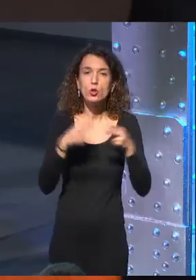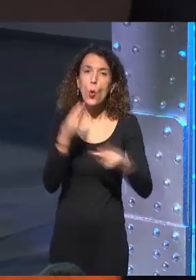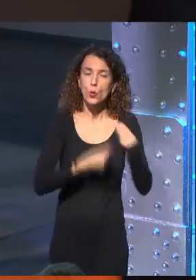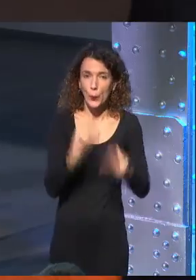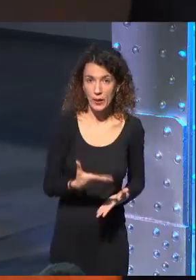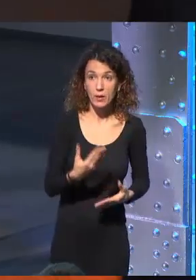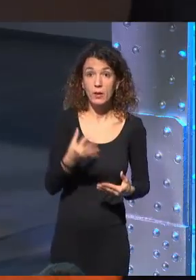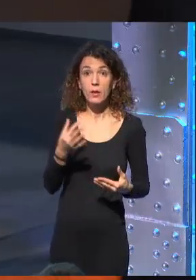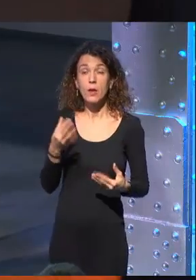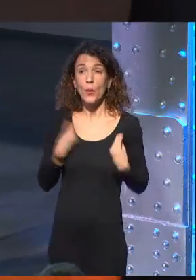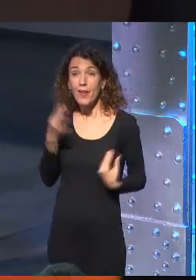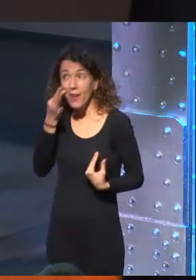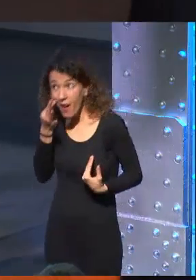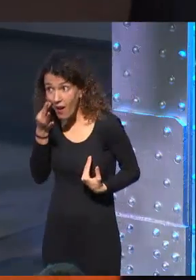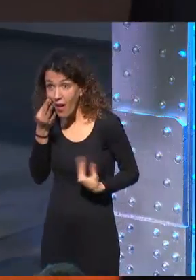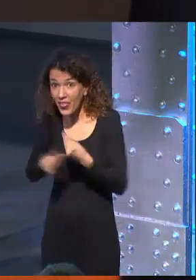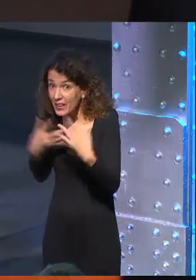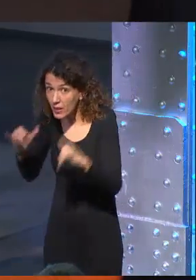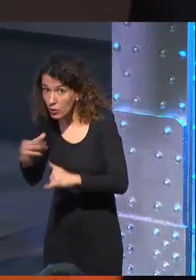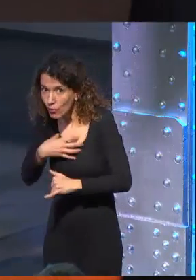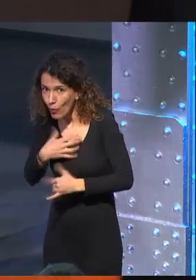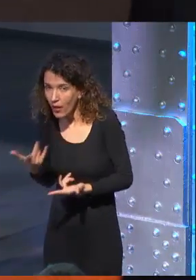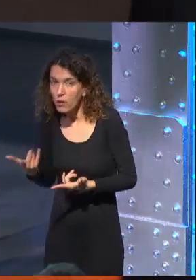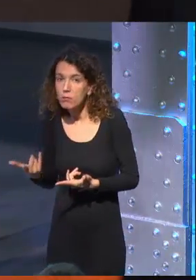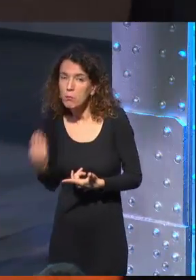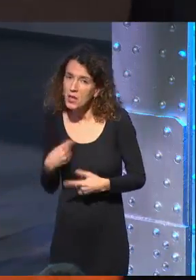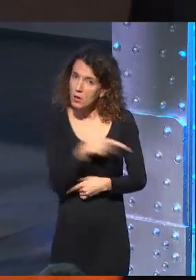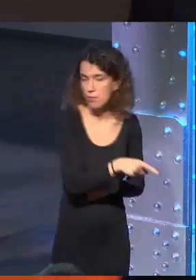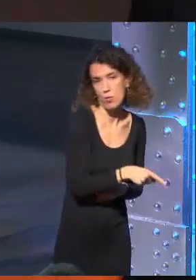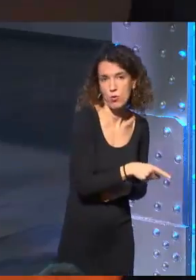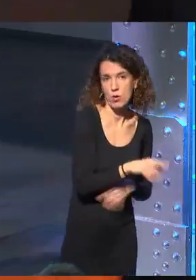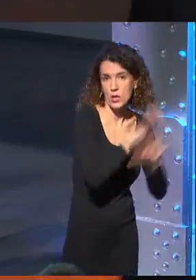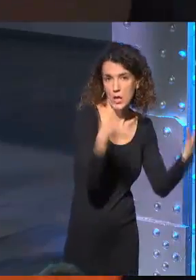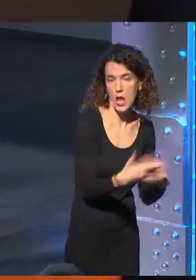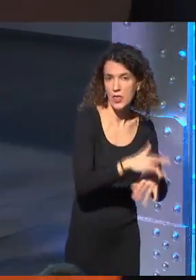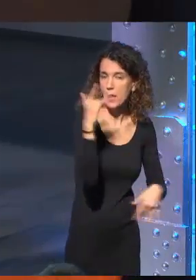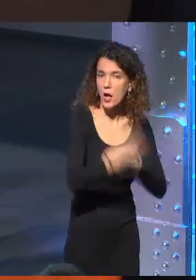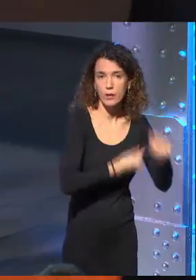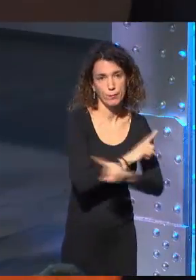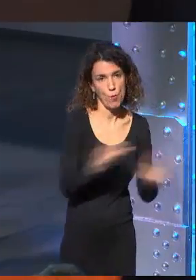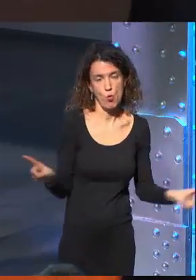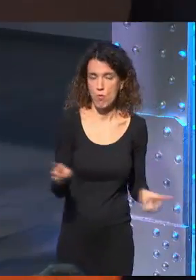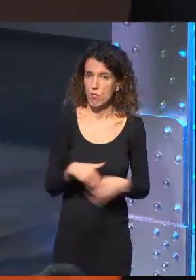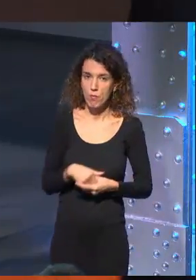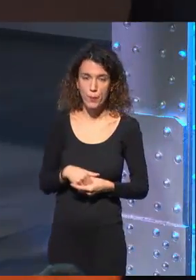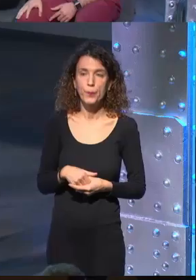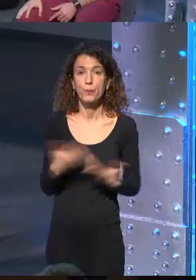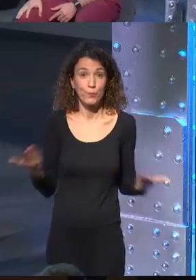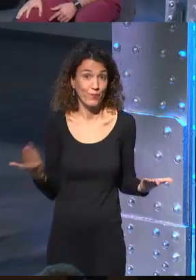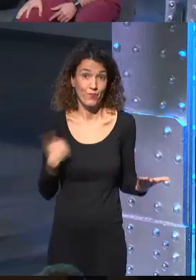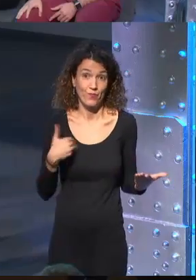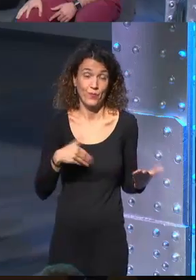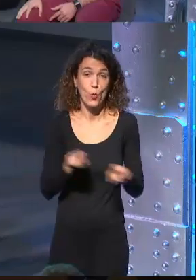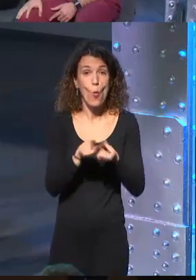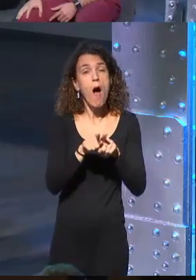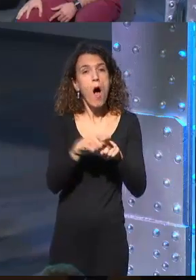you do good use of technologies. What you won't do in your physical life, you shouldn't do it